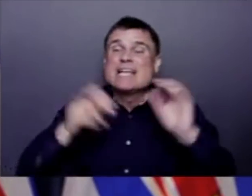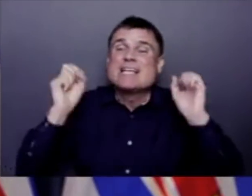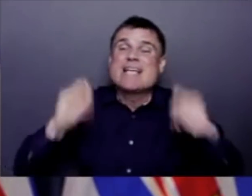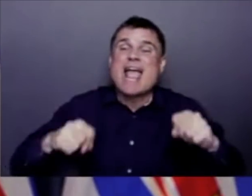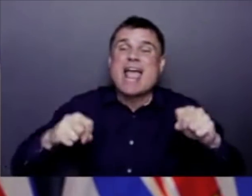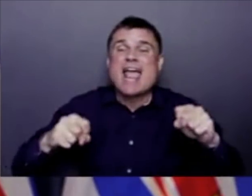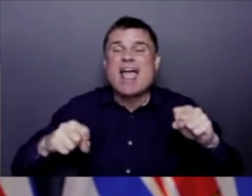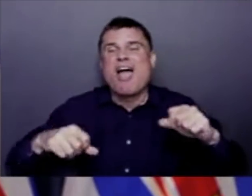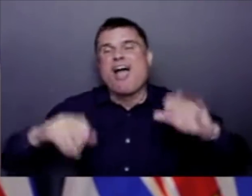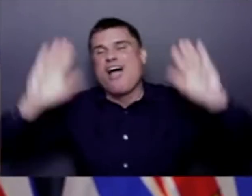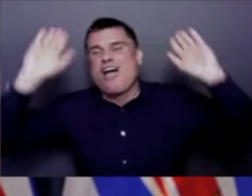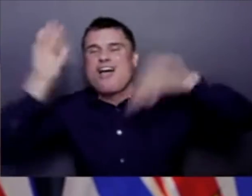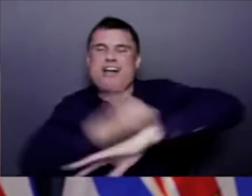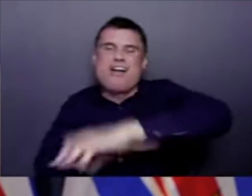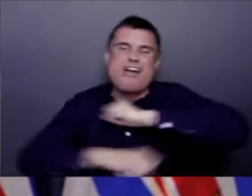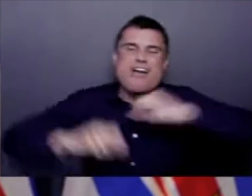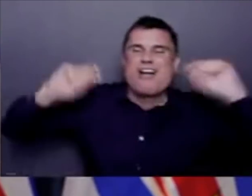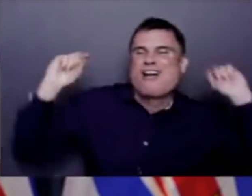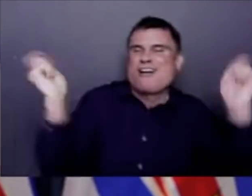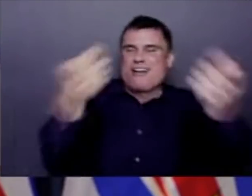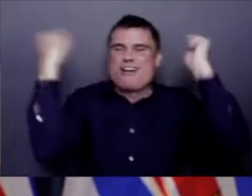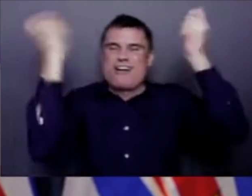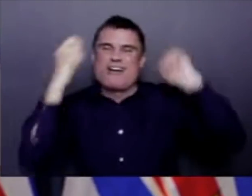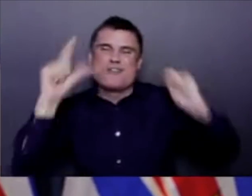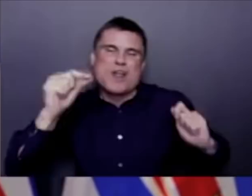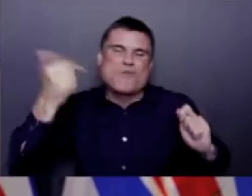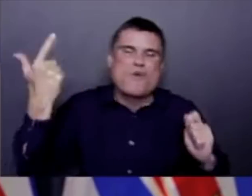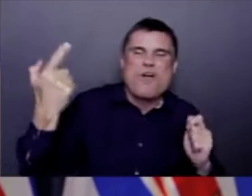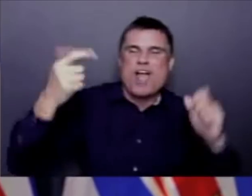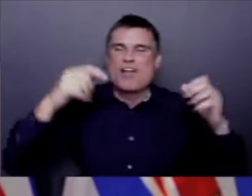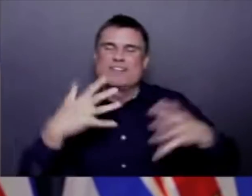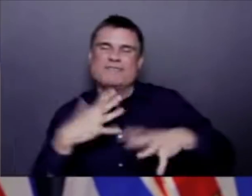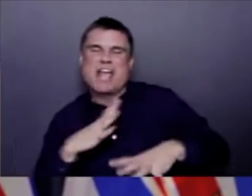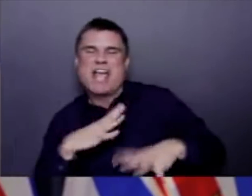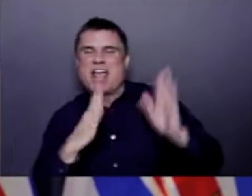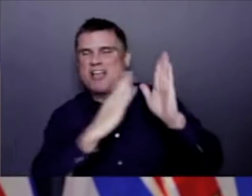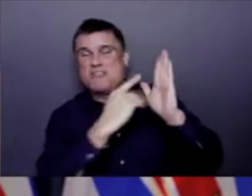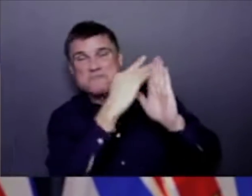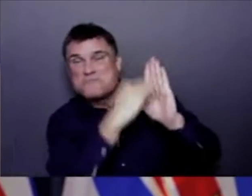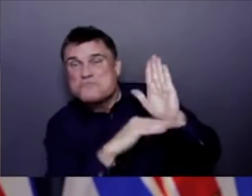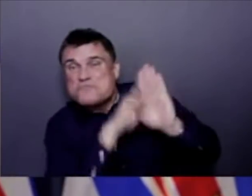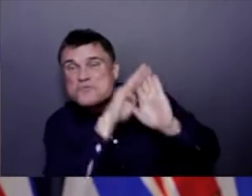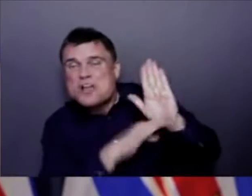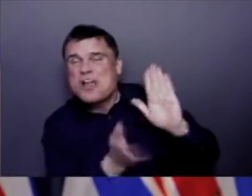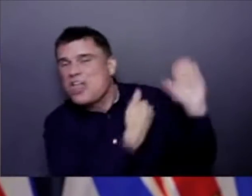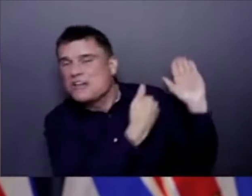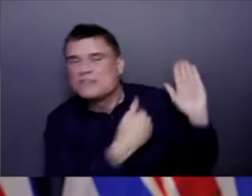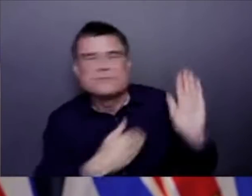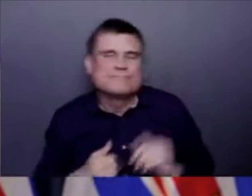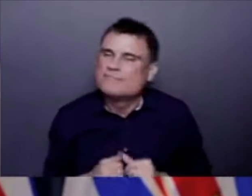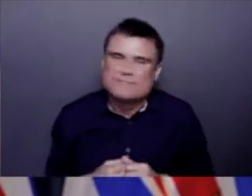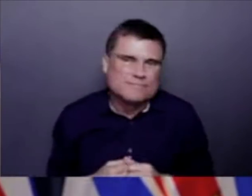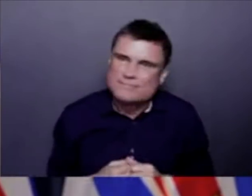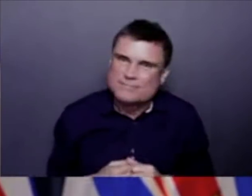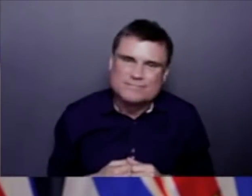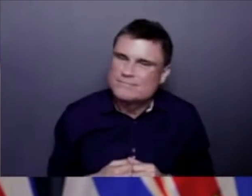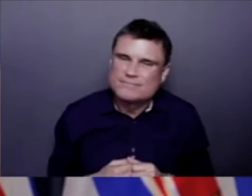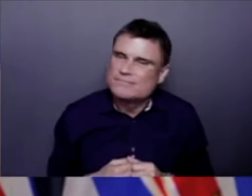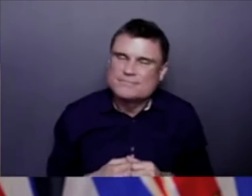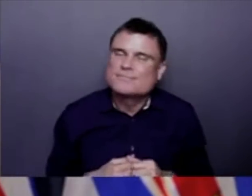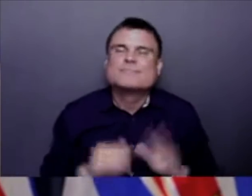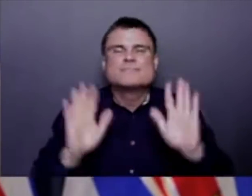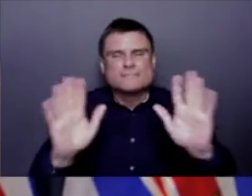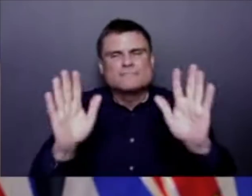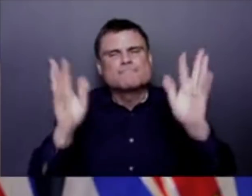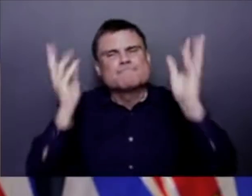own households and in our own households only. And whether it's watching the World Junior Hockey Championships,